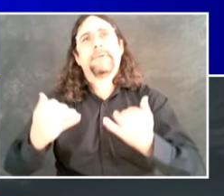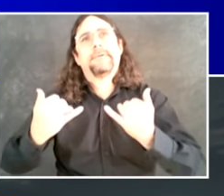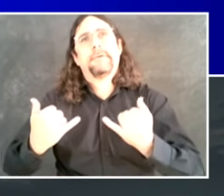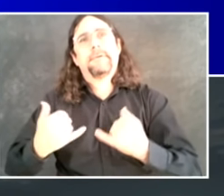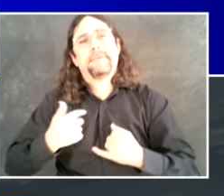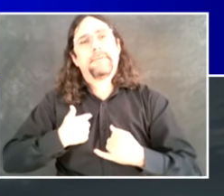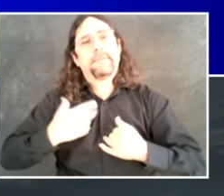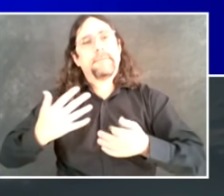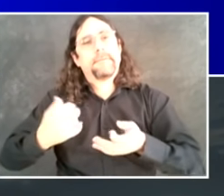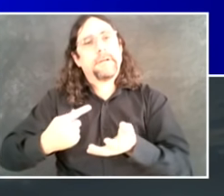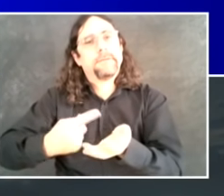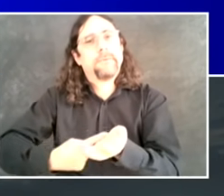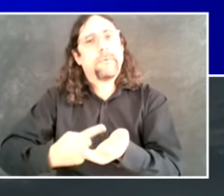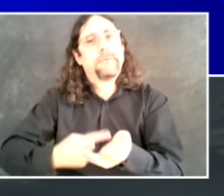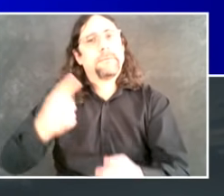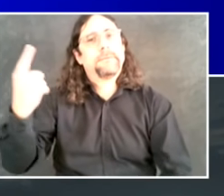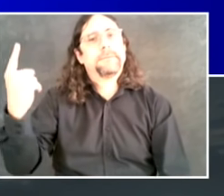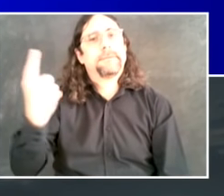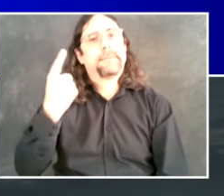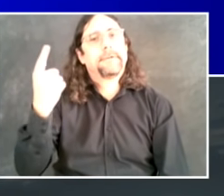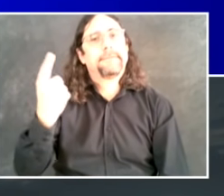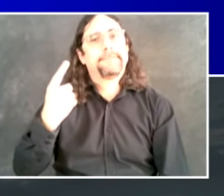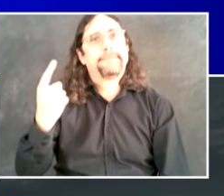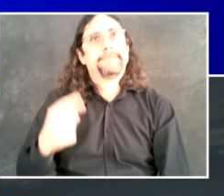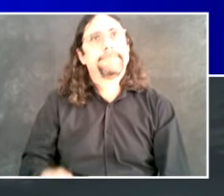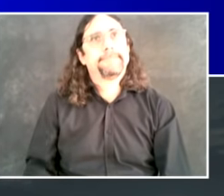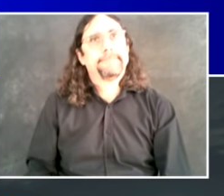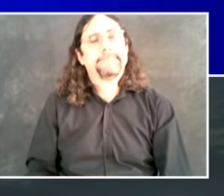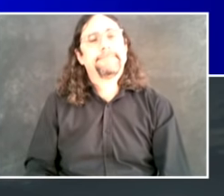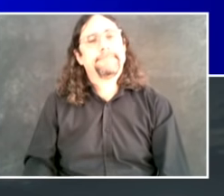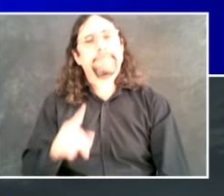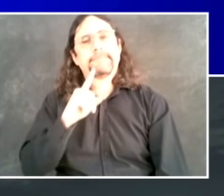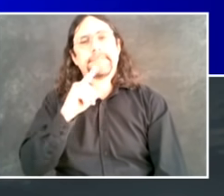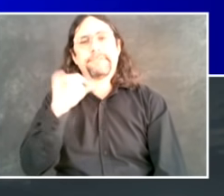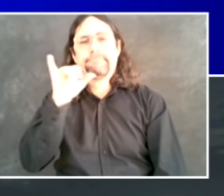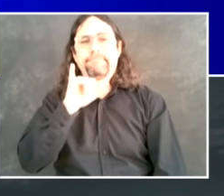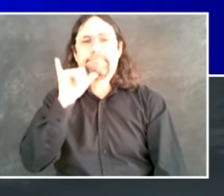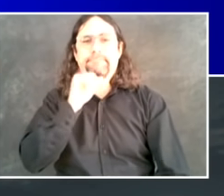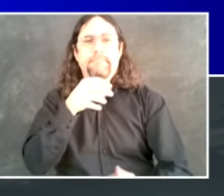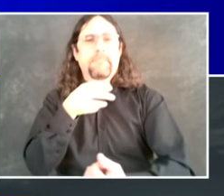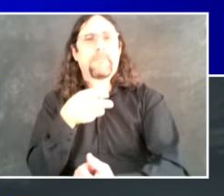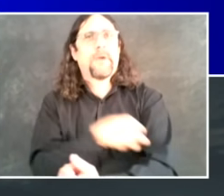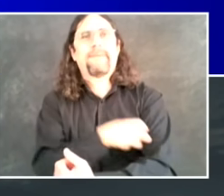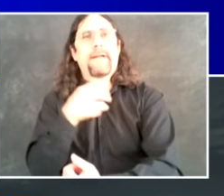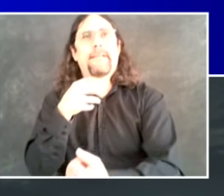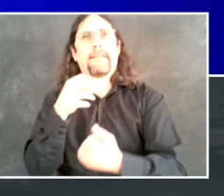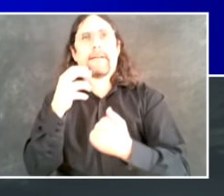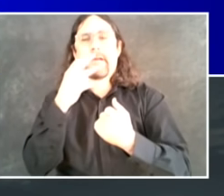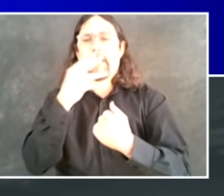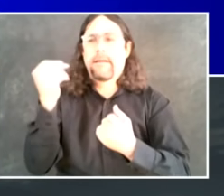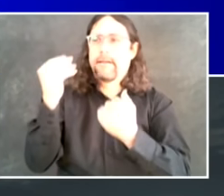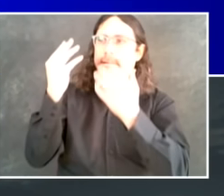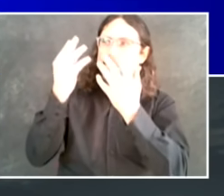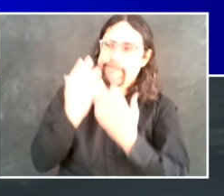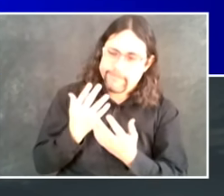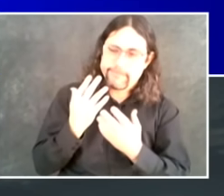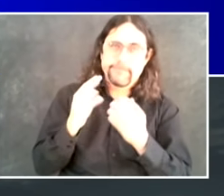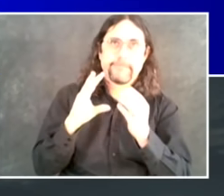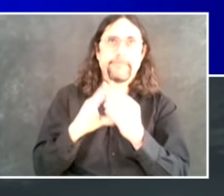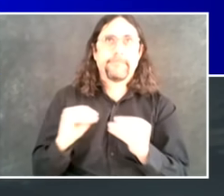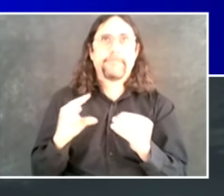tragic story, but also a powerful story of human devotion. I talked about a paramedic from